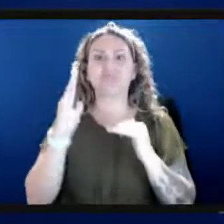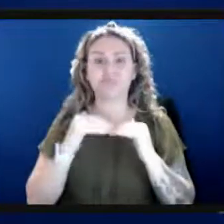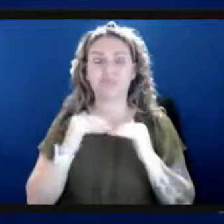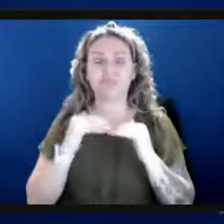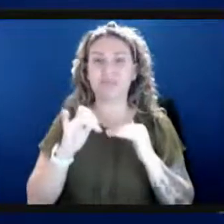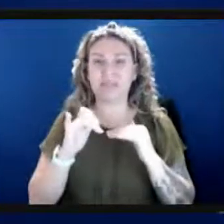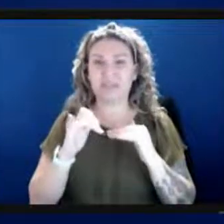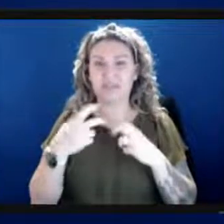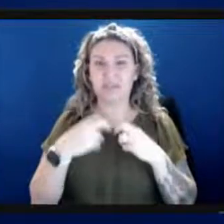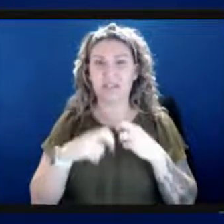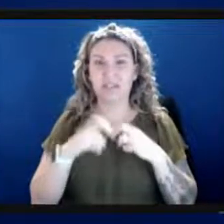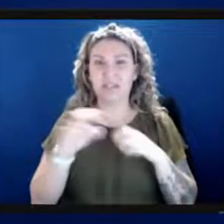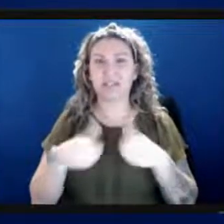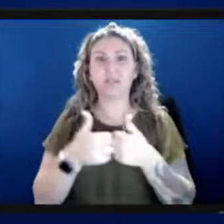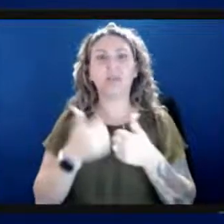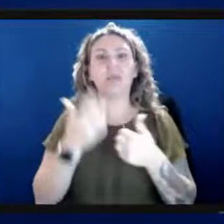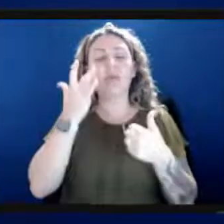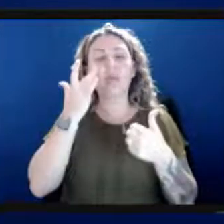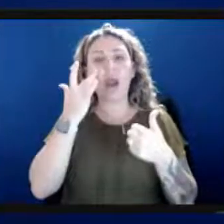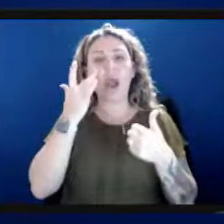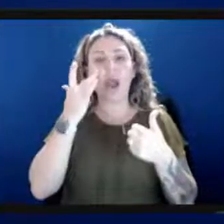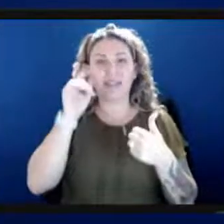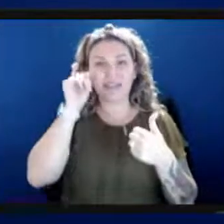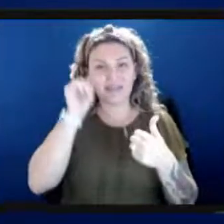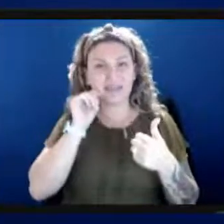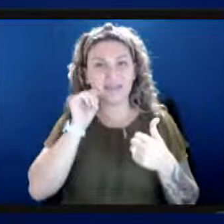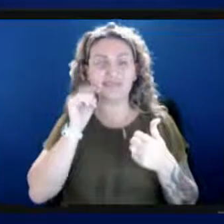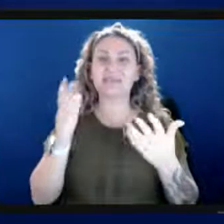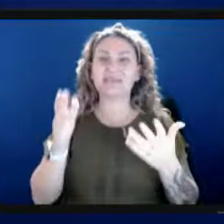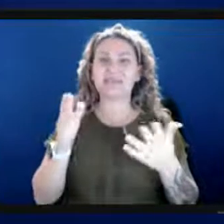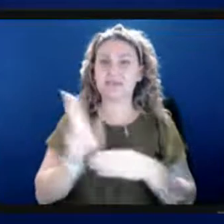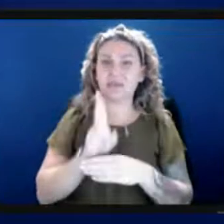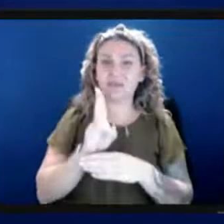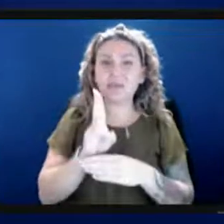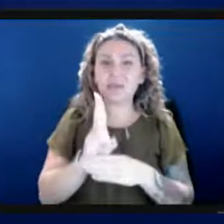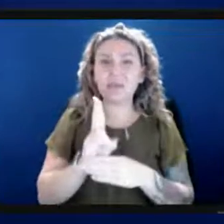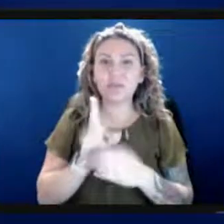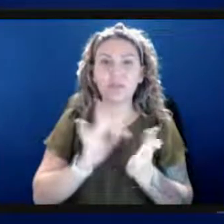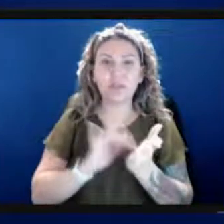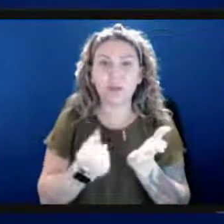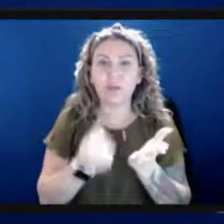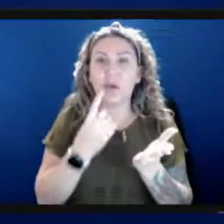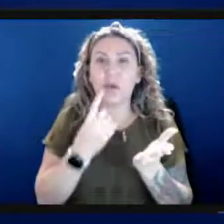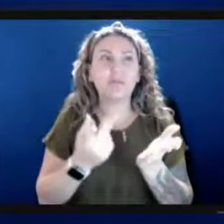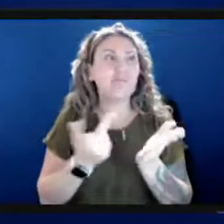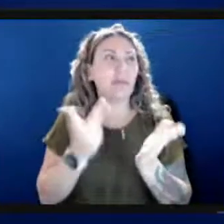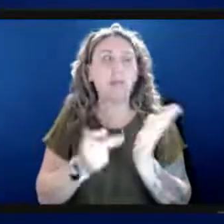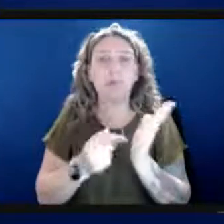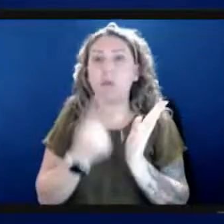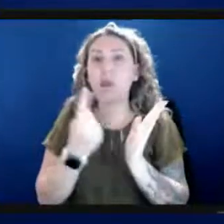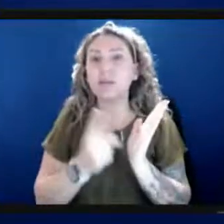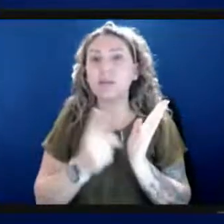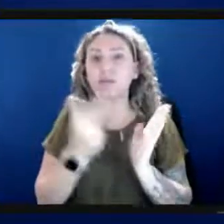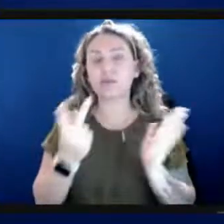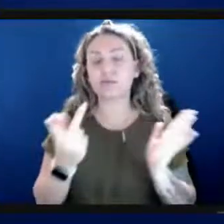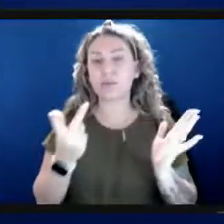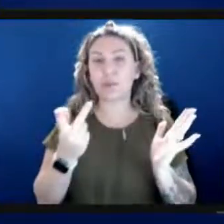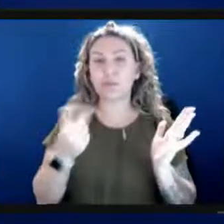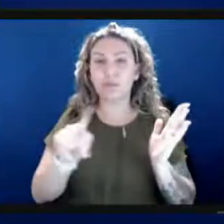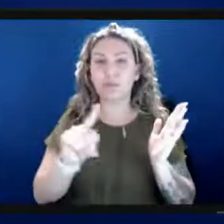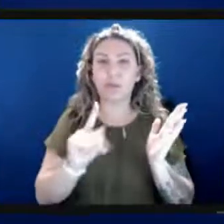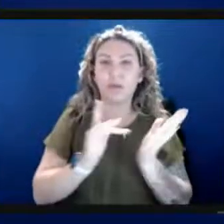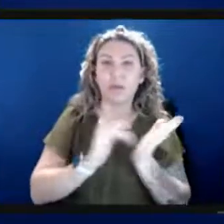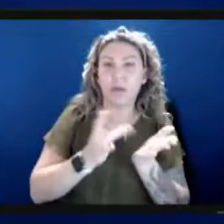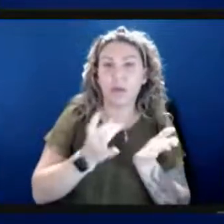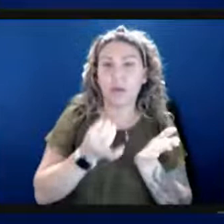challenge because some of these adolescents have used these pills only once or twice. And these pills are so addictive that